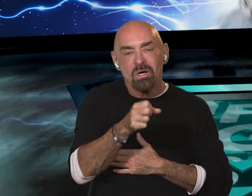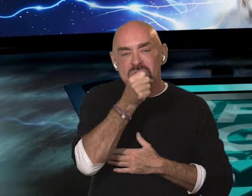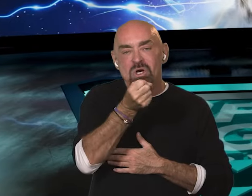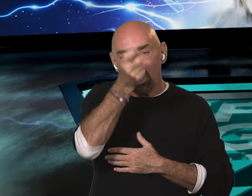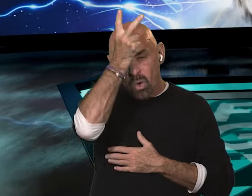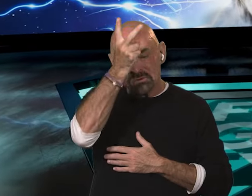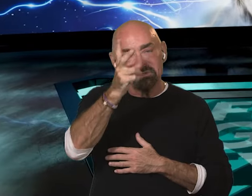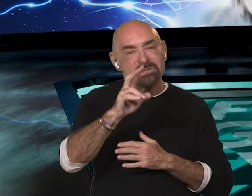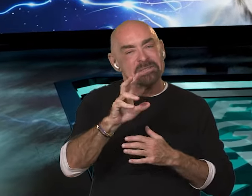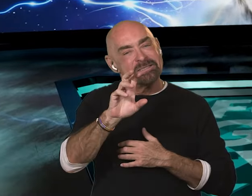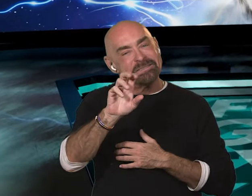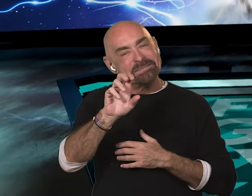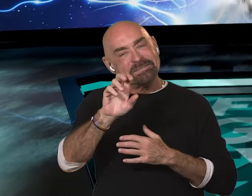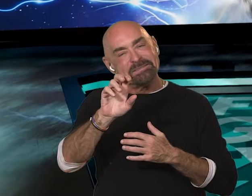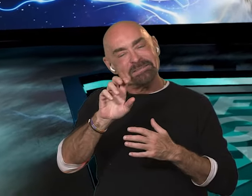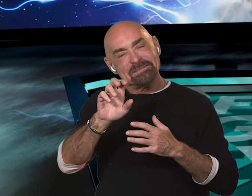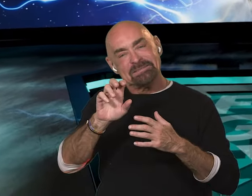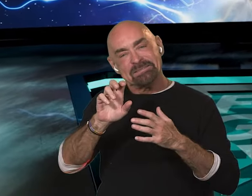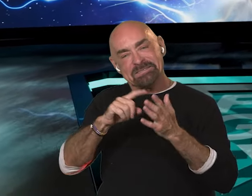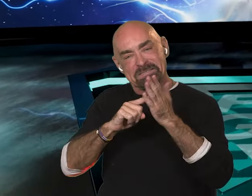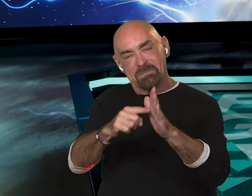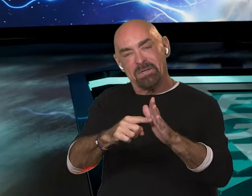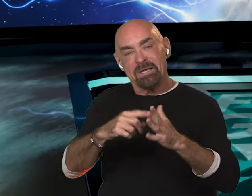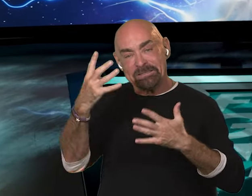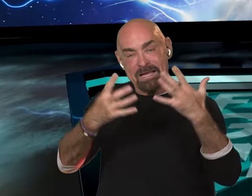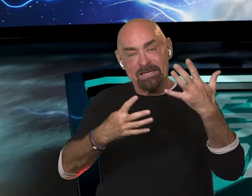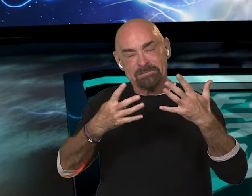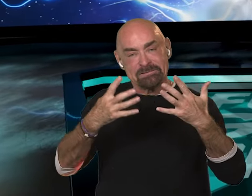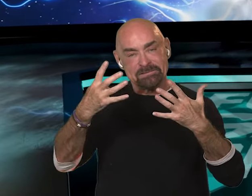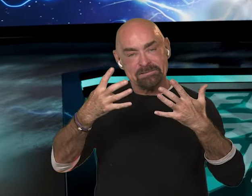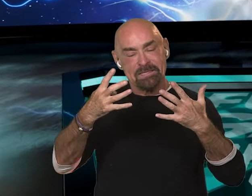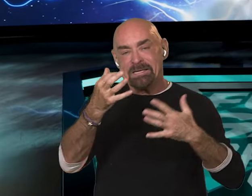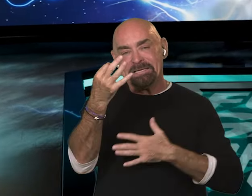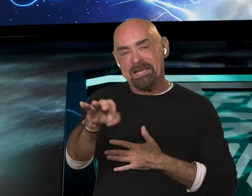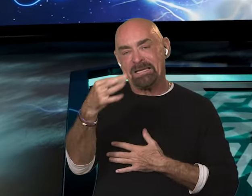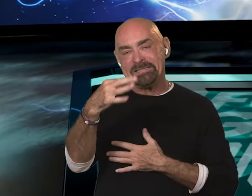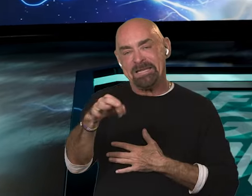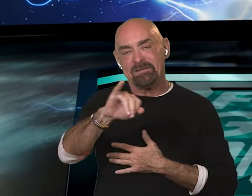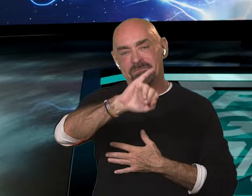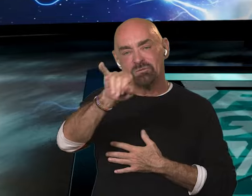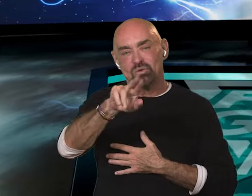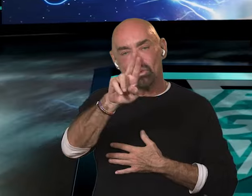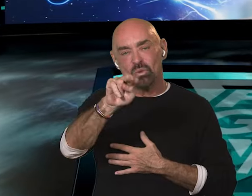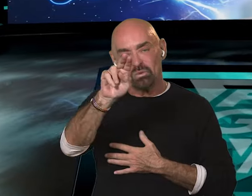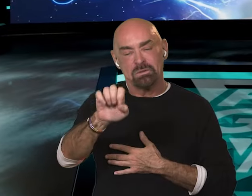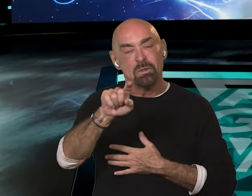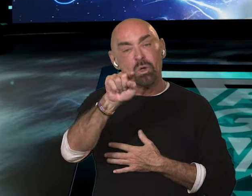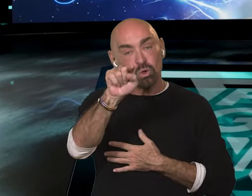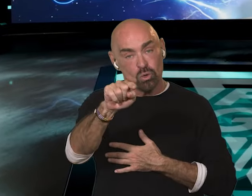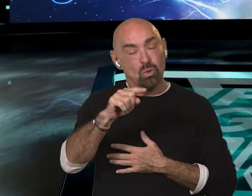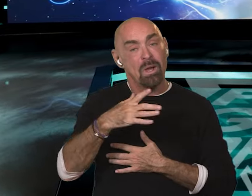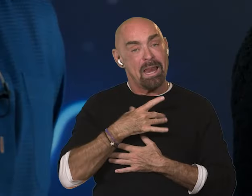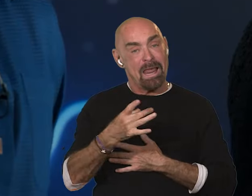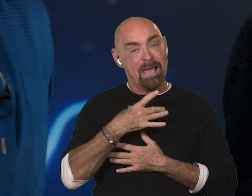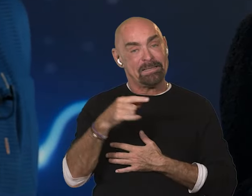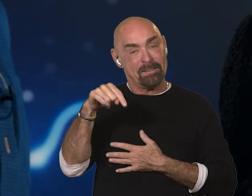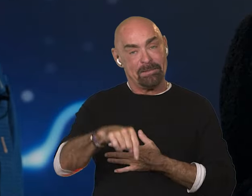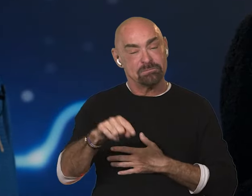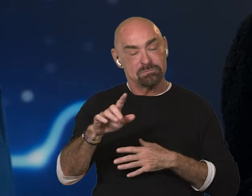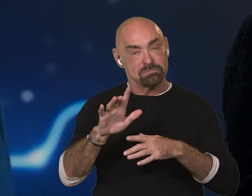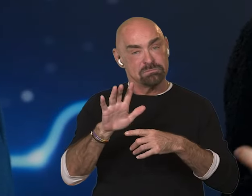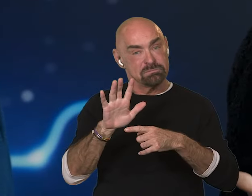Goat Simulator 3. It's coming to PC, PlayStation, and Xbox on the 19th of June, and you can wishlist it now on Steam. By the